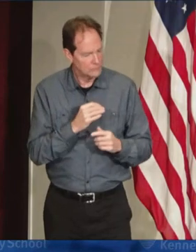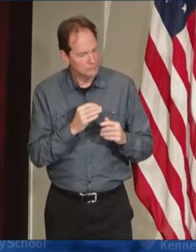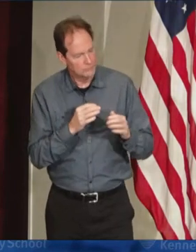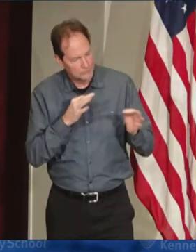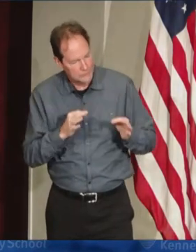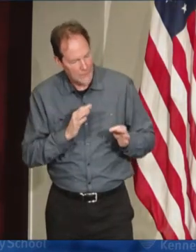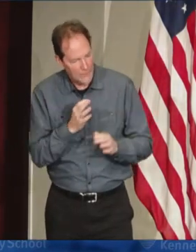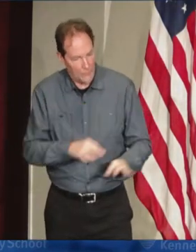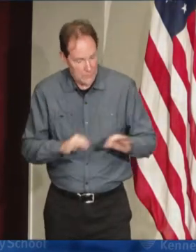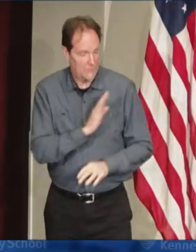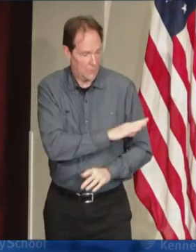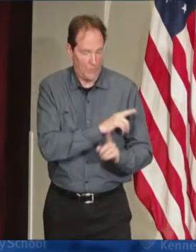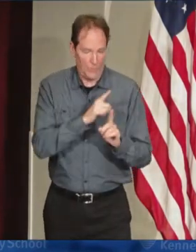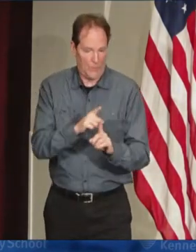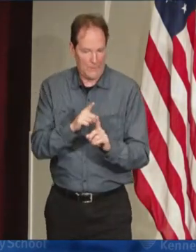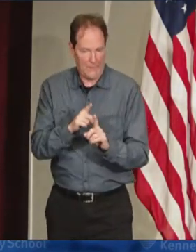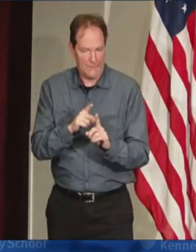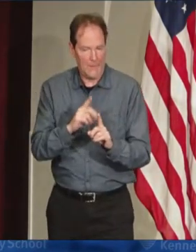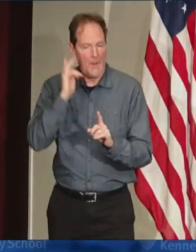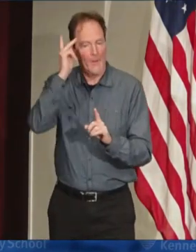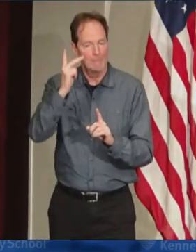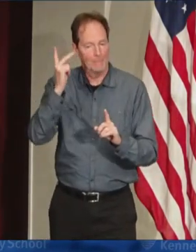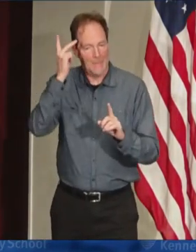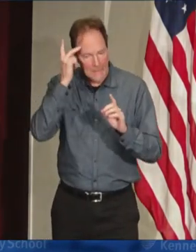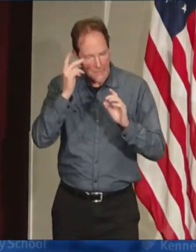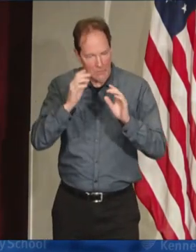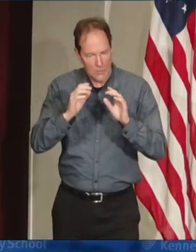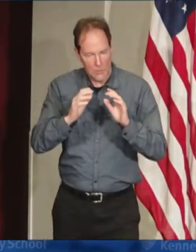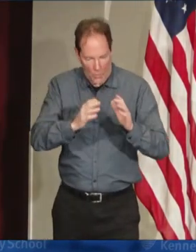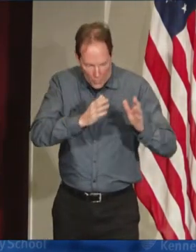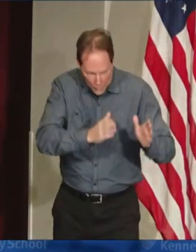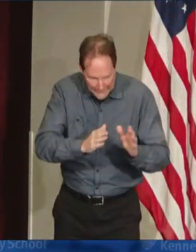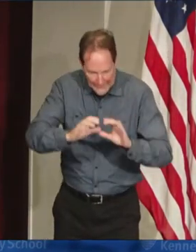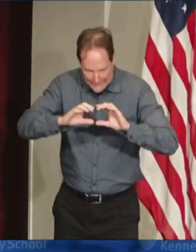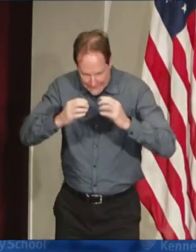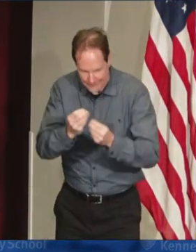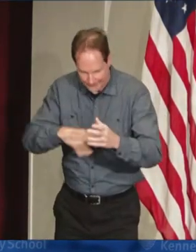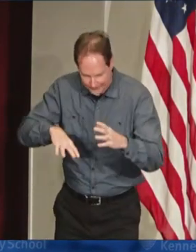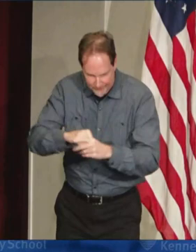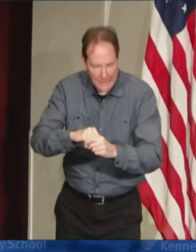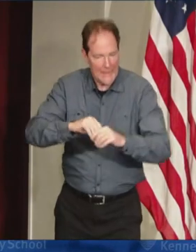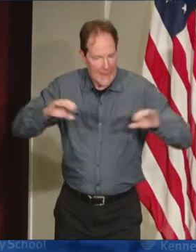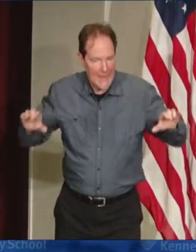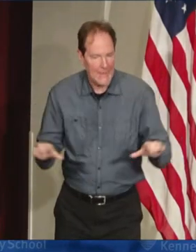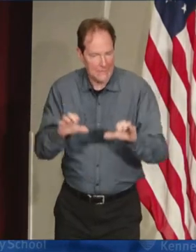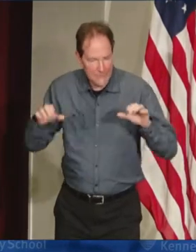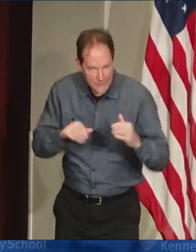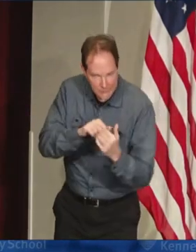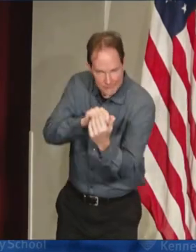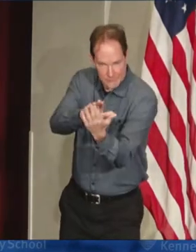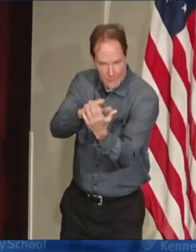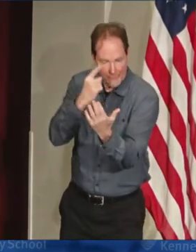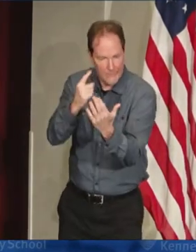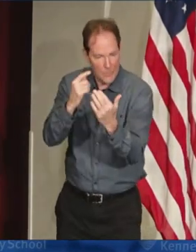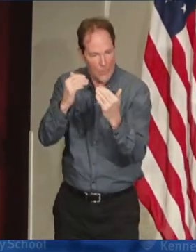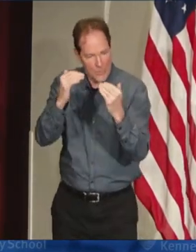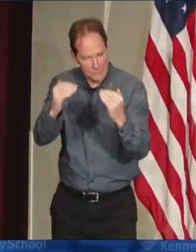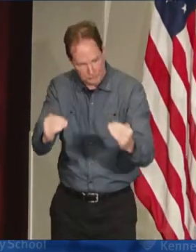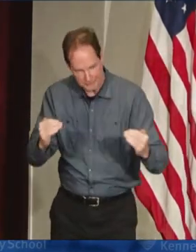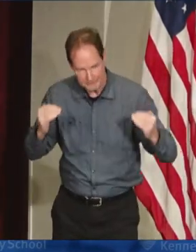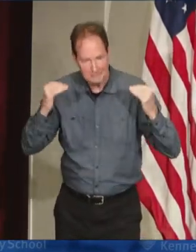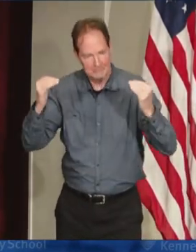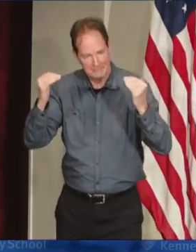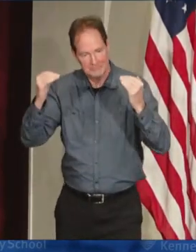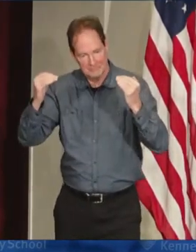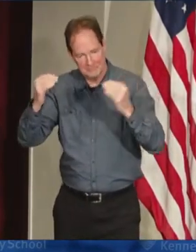of political organizing and activism for advancing the cause